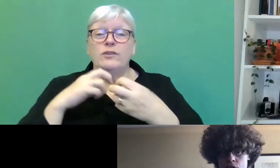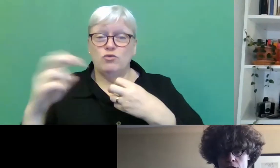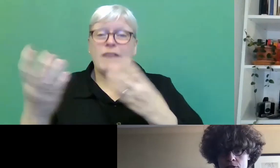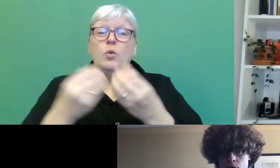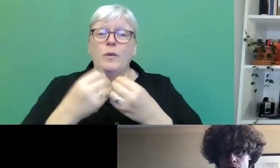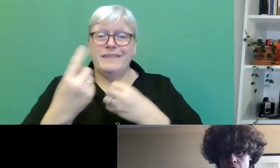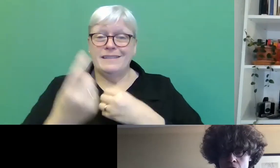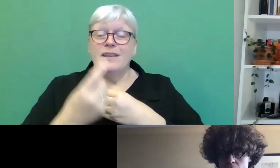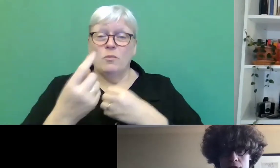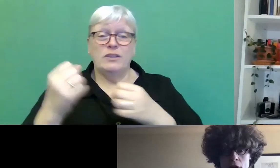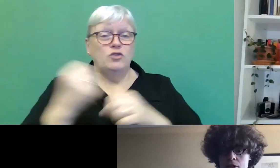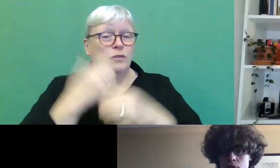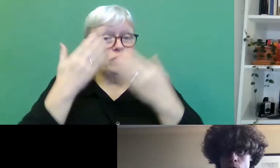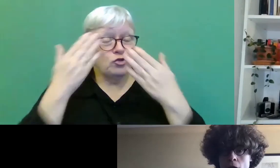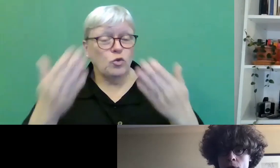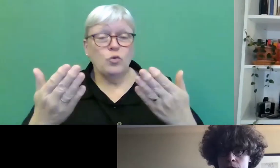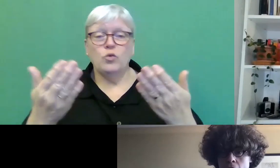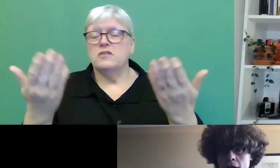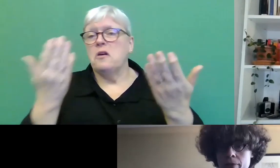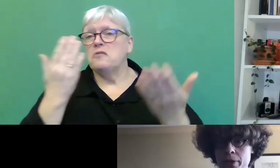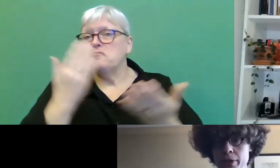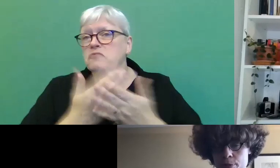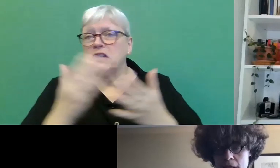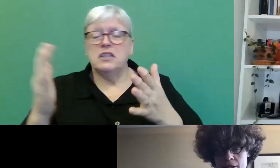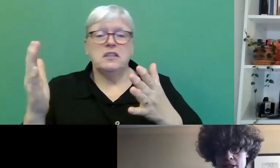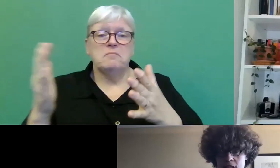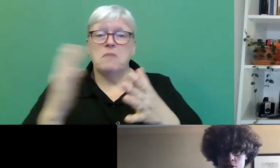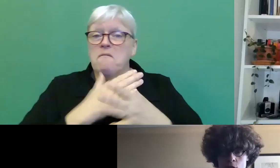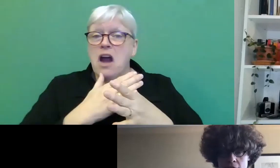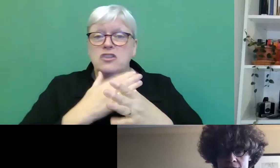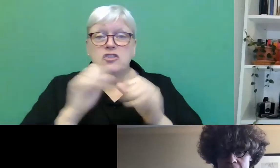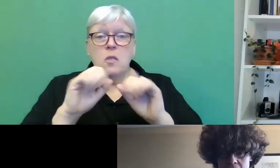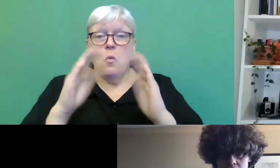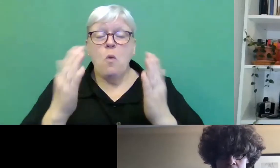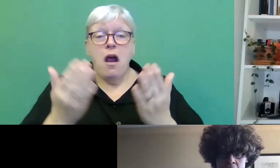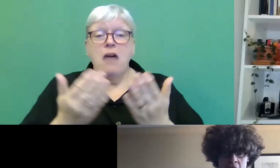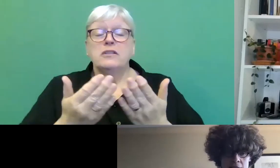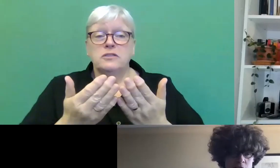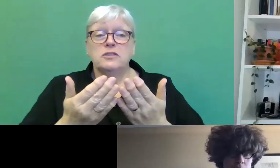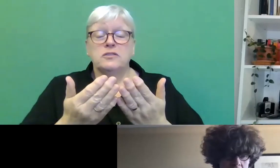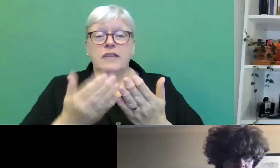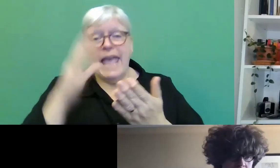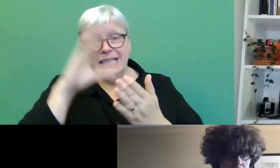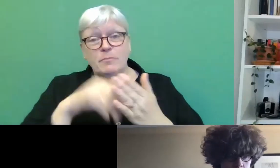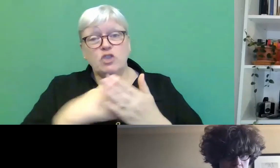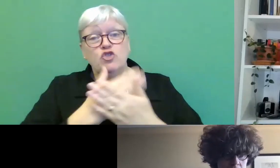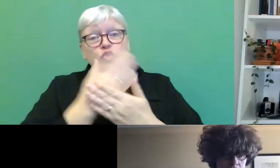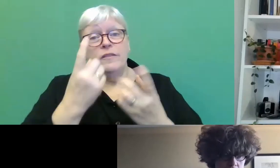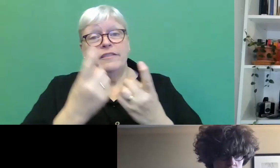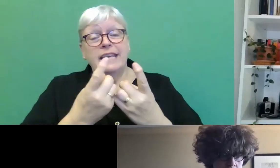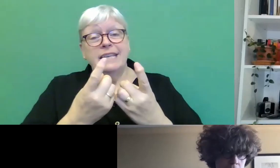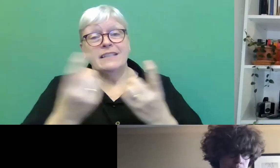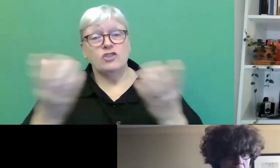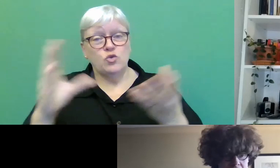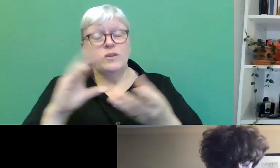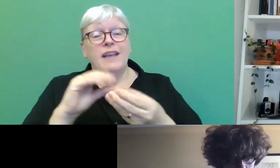whether it's just for the first for the world, to experience these new things together. And then you carry that new narrative,